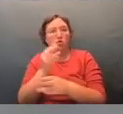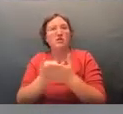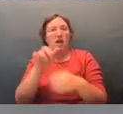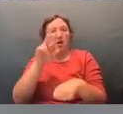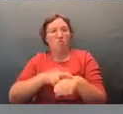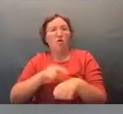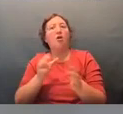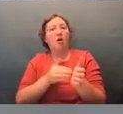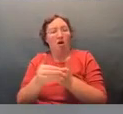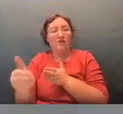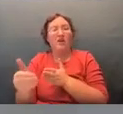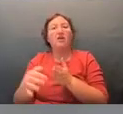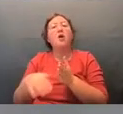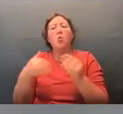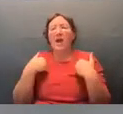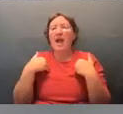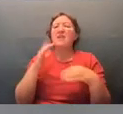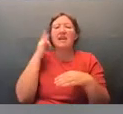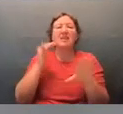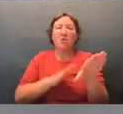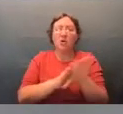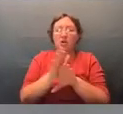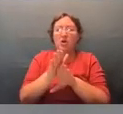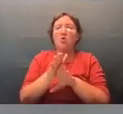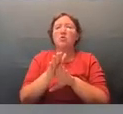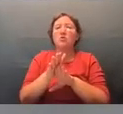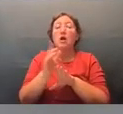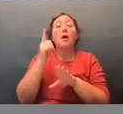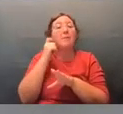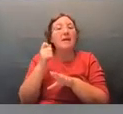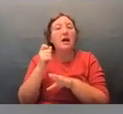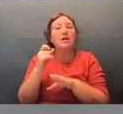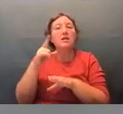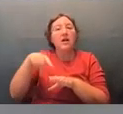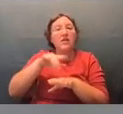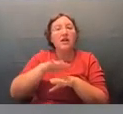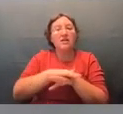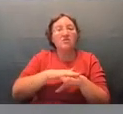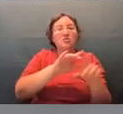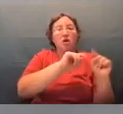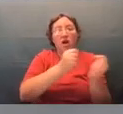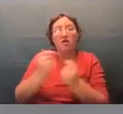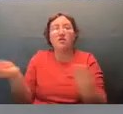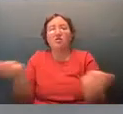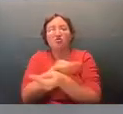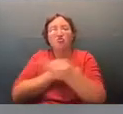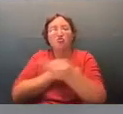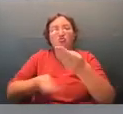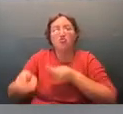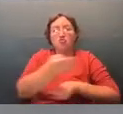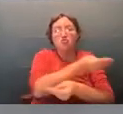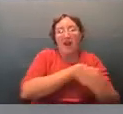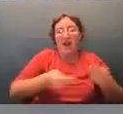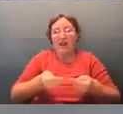out on the coast of California through trades that these tribes used to trade with people on